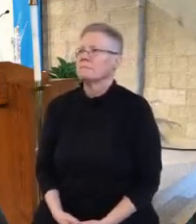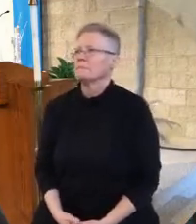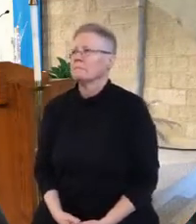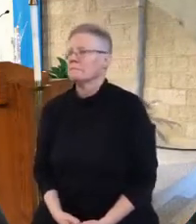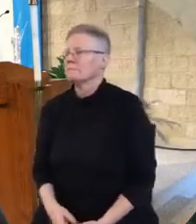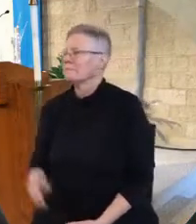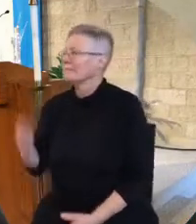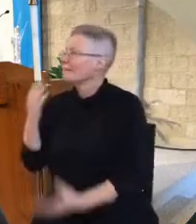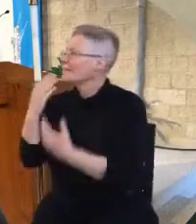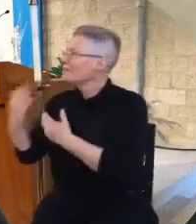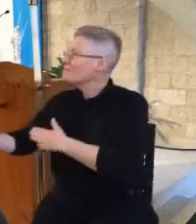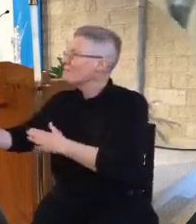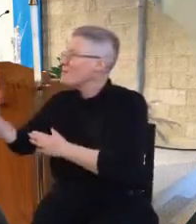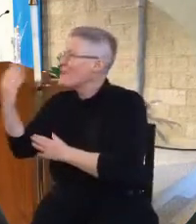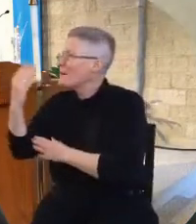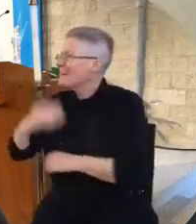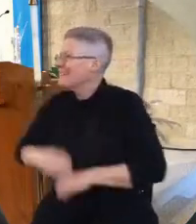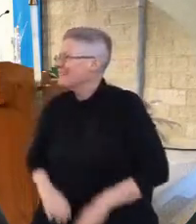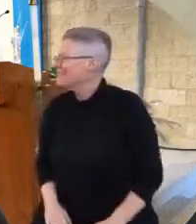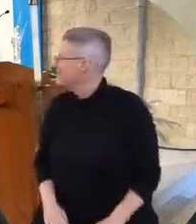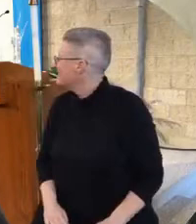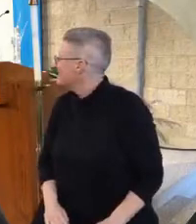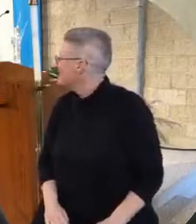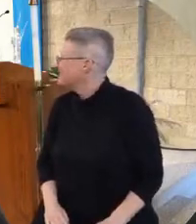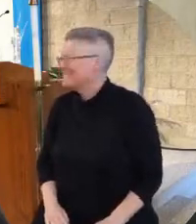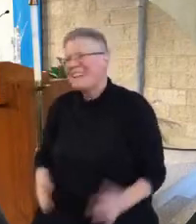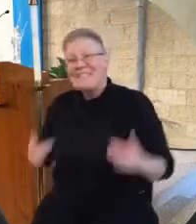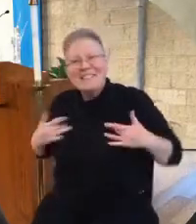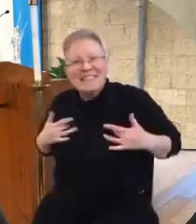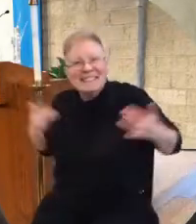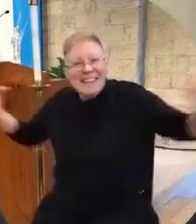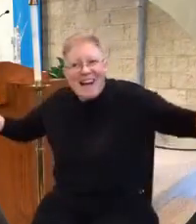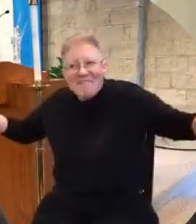Good morning. What's up?